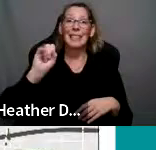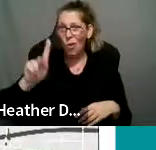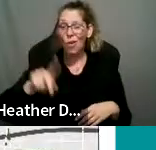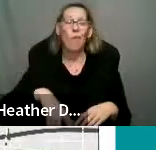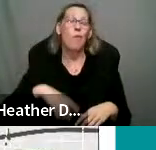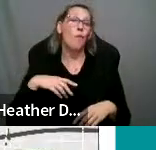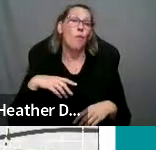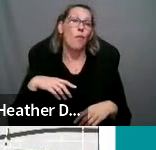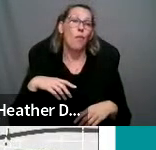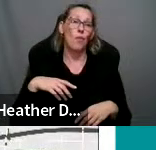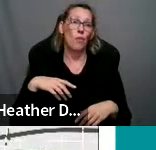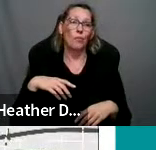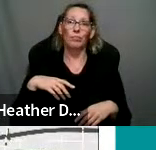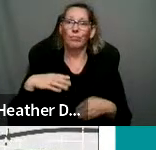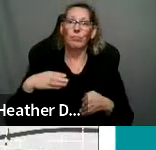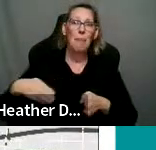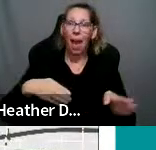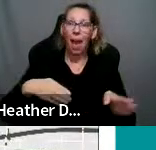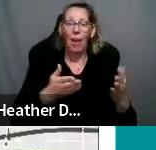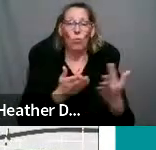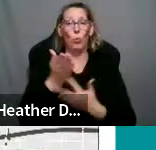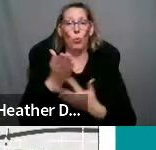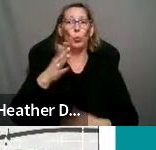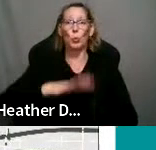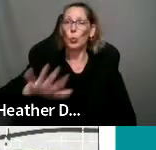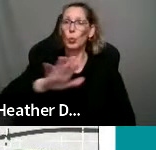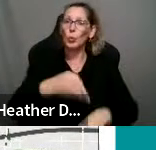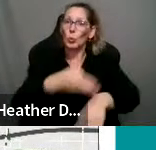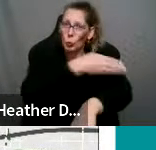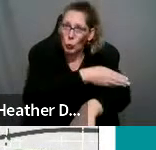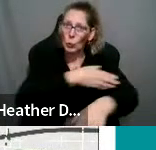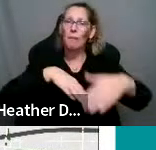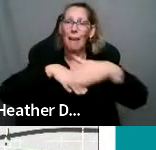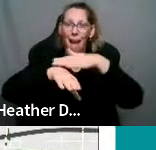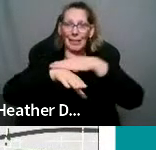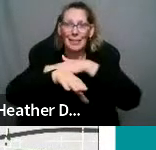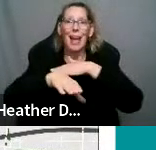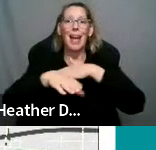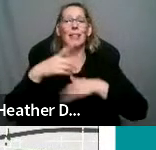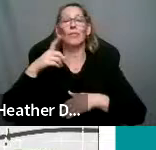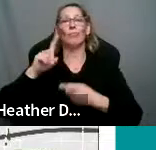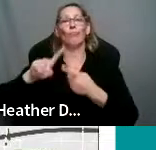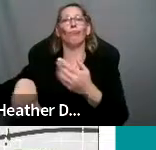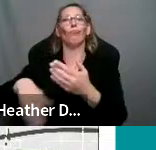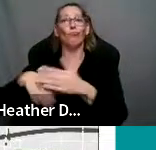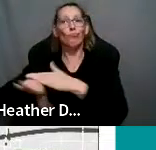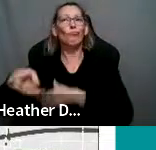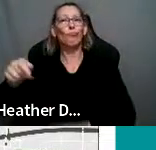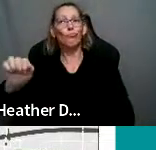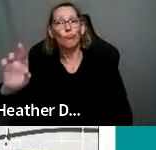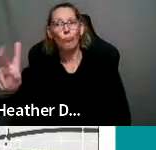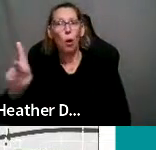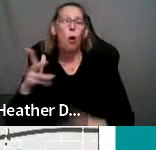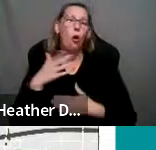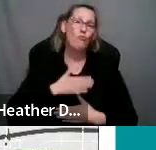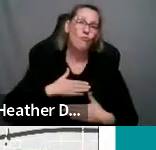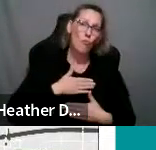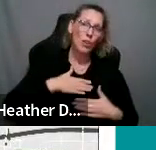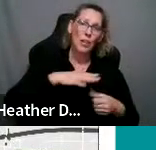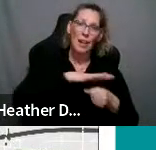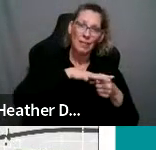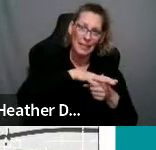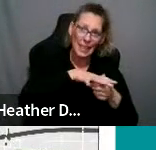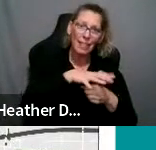use pathways throughout the corridor to improve access to parks and recreation facilities, as well as to